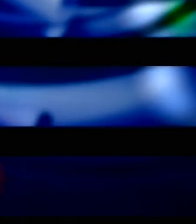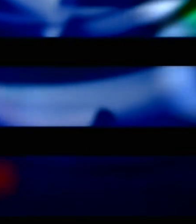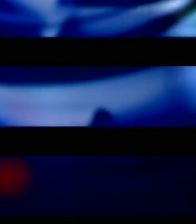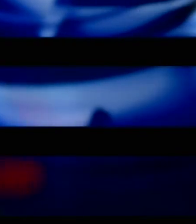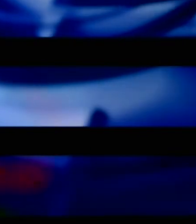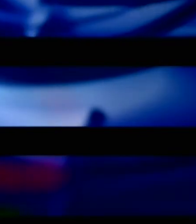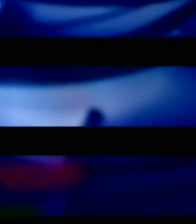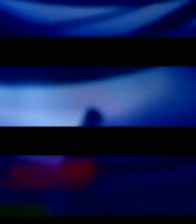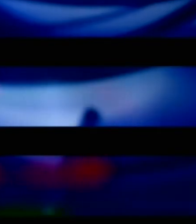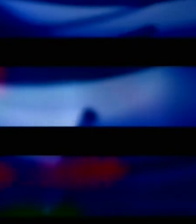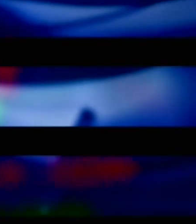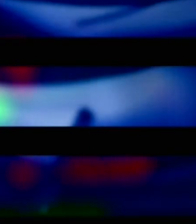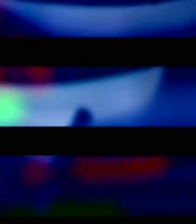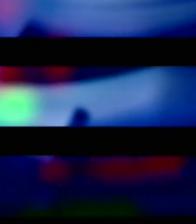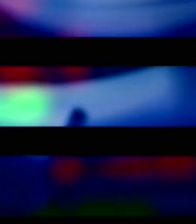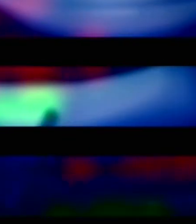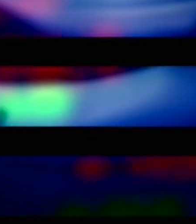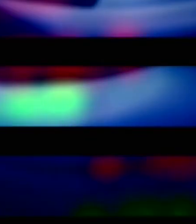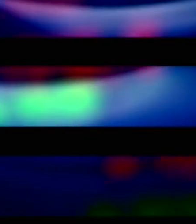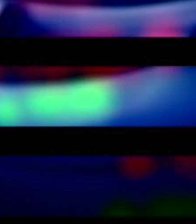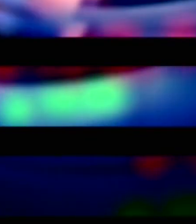with